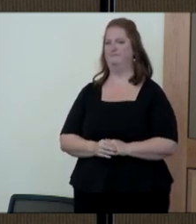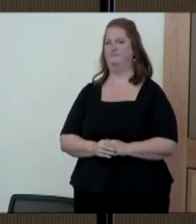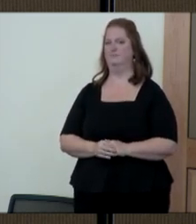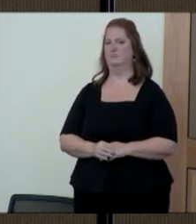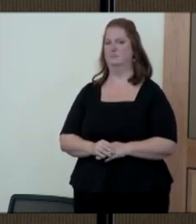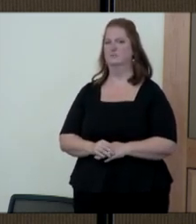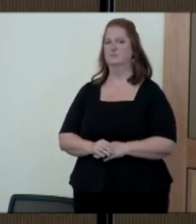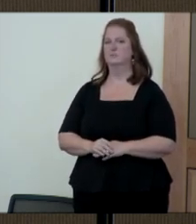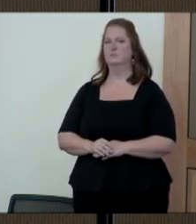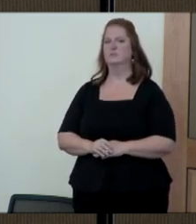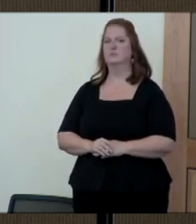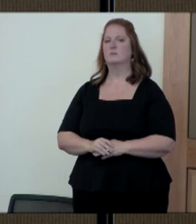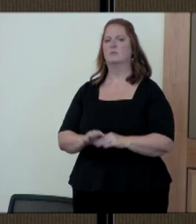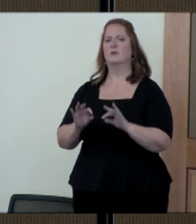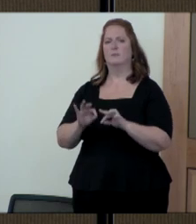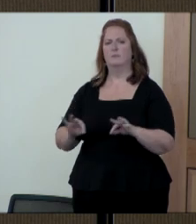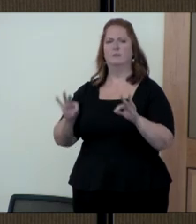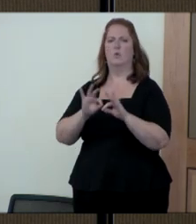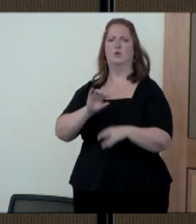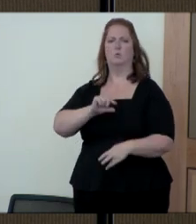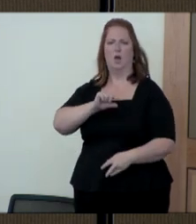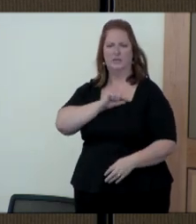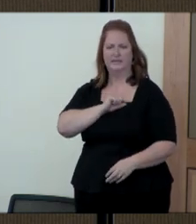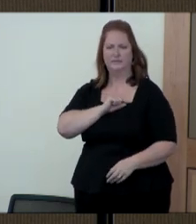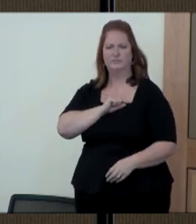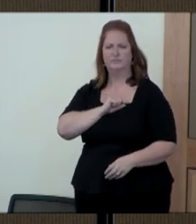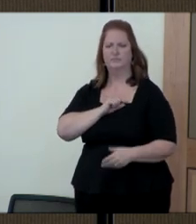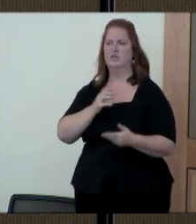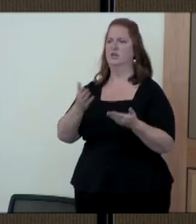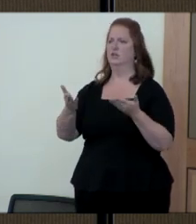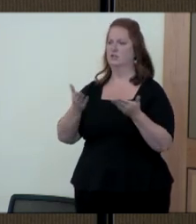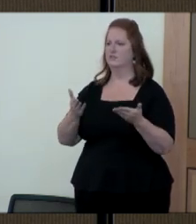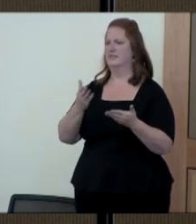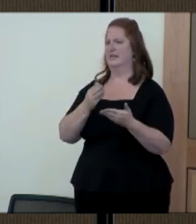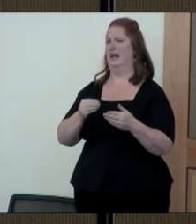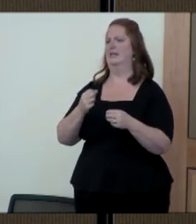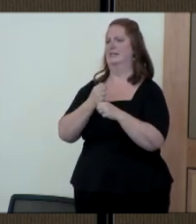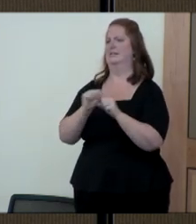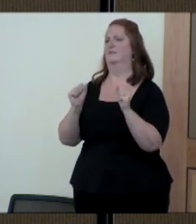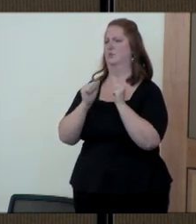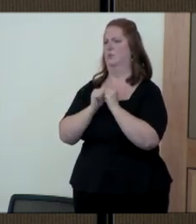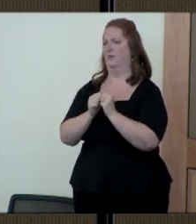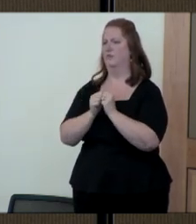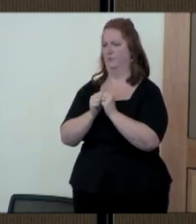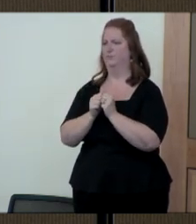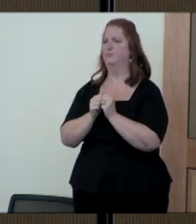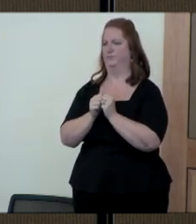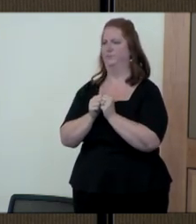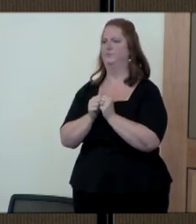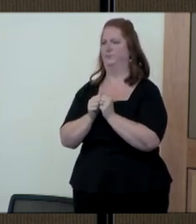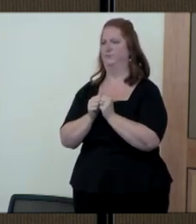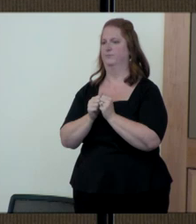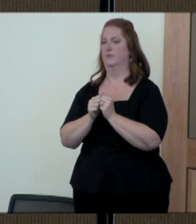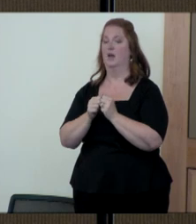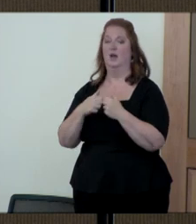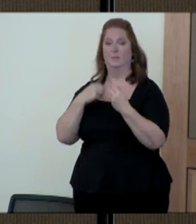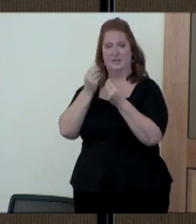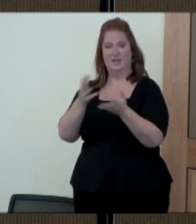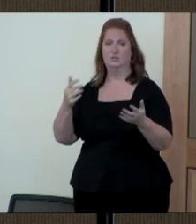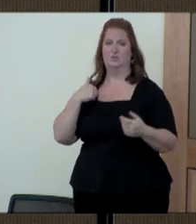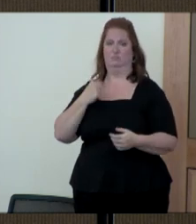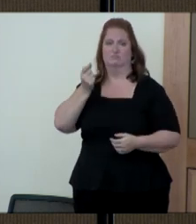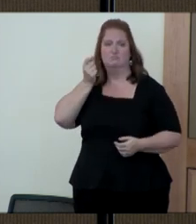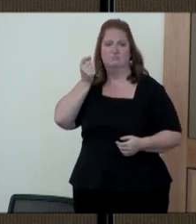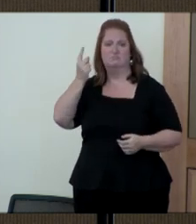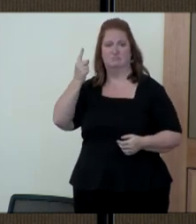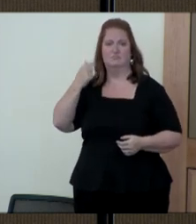This is about quality, it's about service, and it's about safety together. And I want you to know that I get it. We are well on